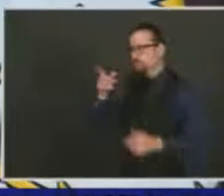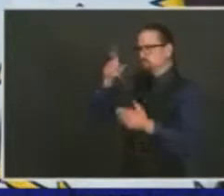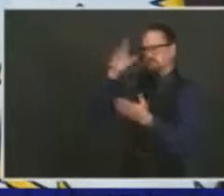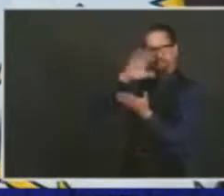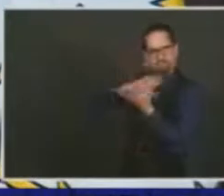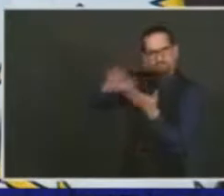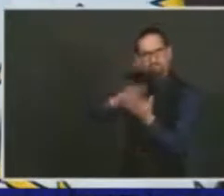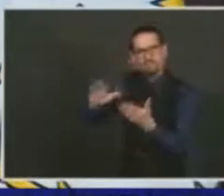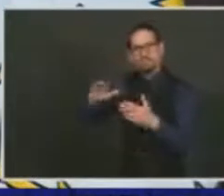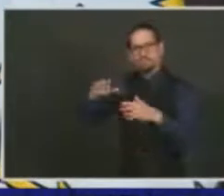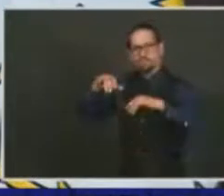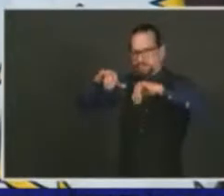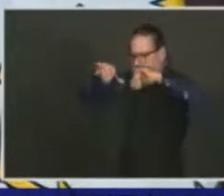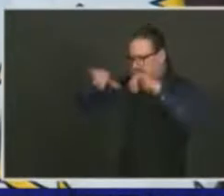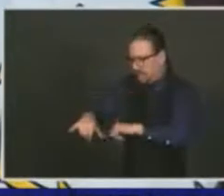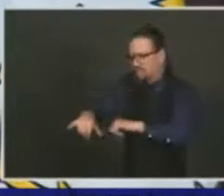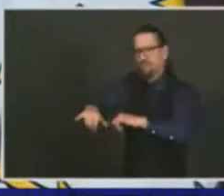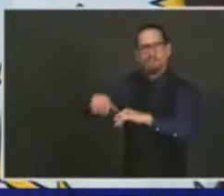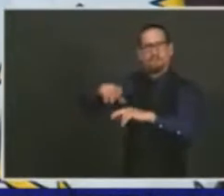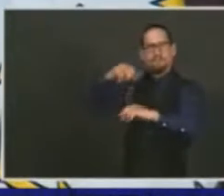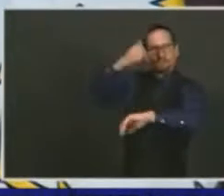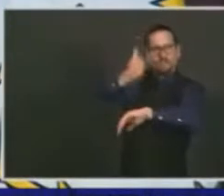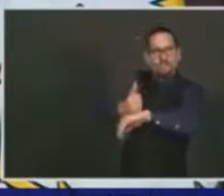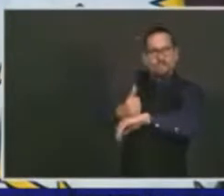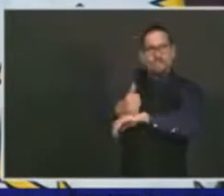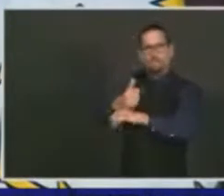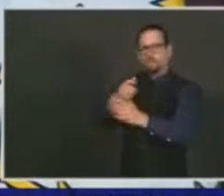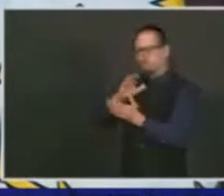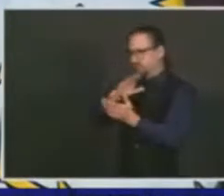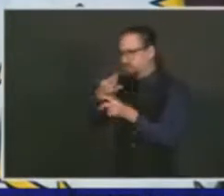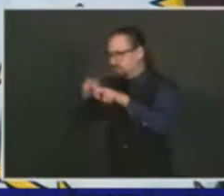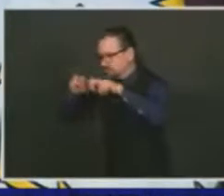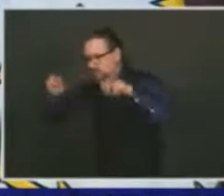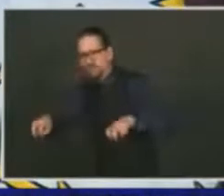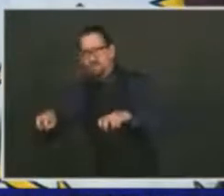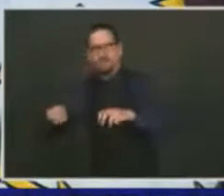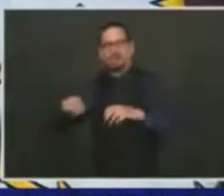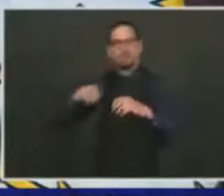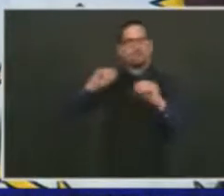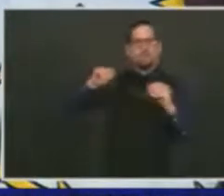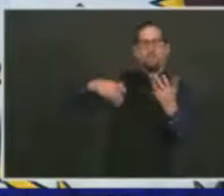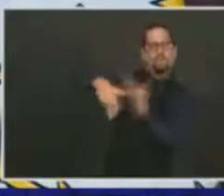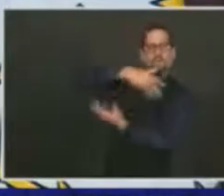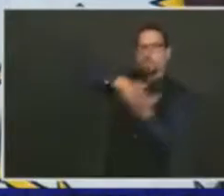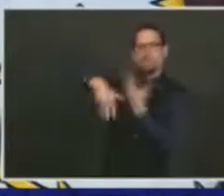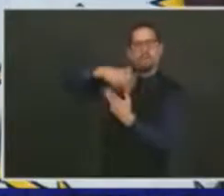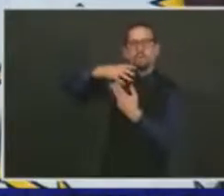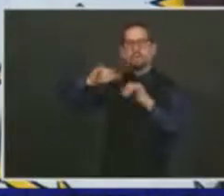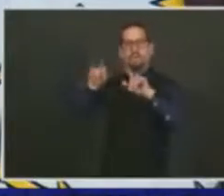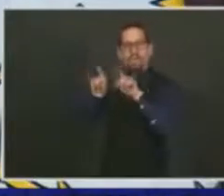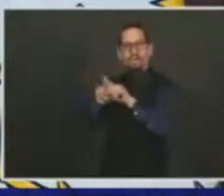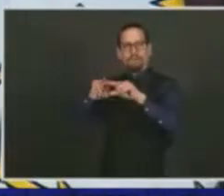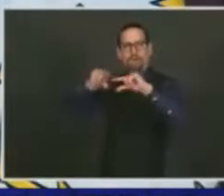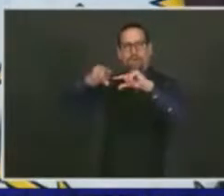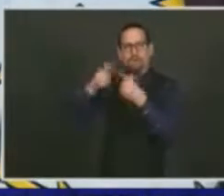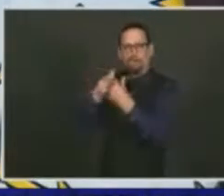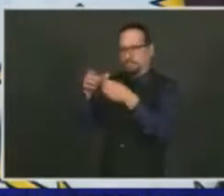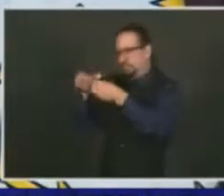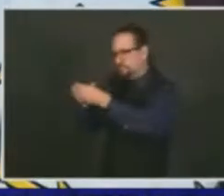closing schools on a case-by-case basis, is the right way to go. I think it was a week ago, one of you asked